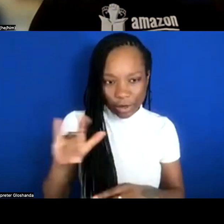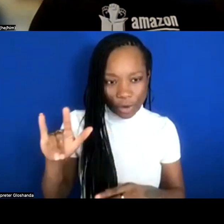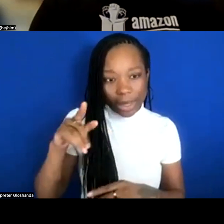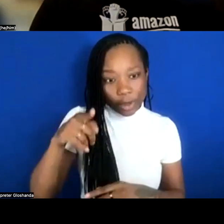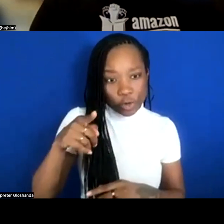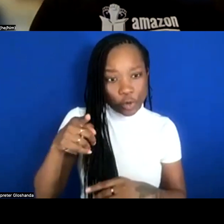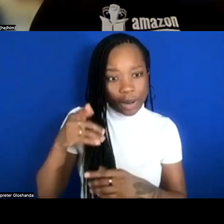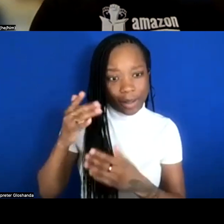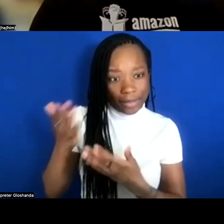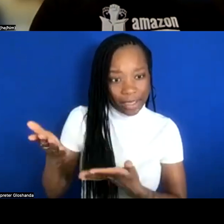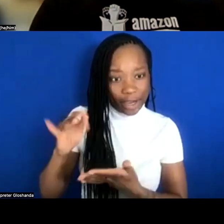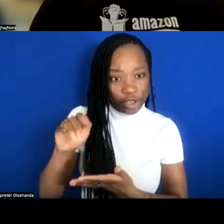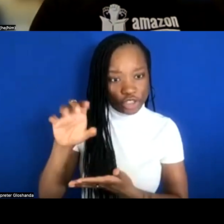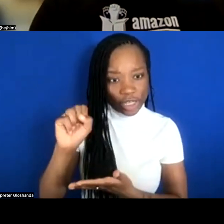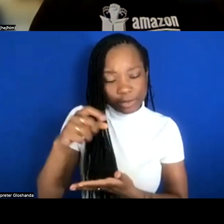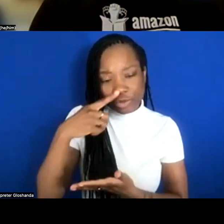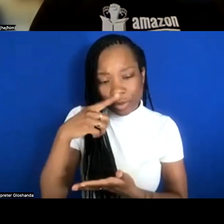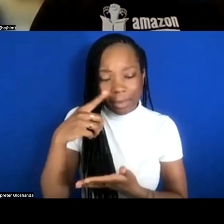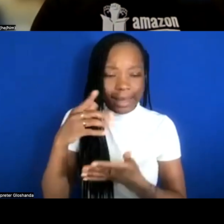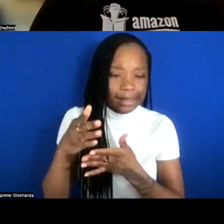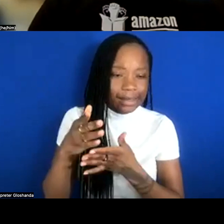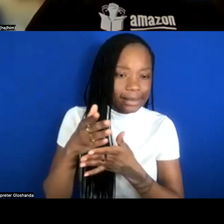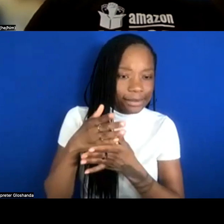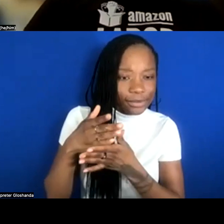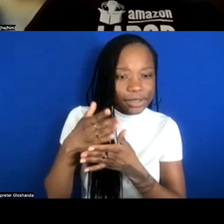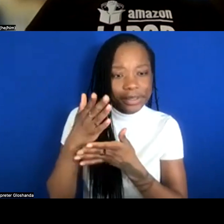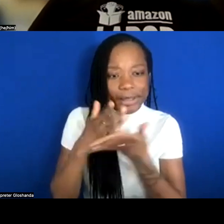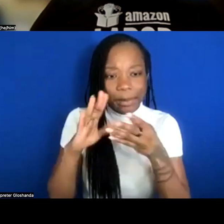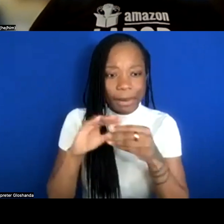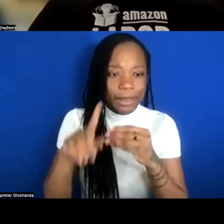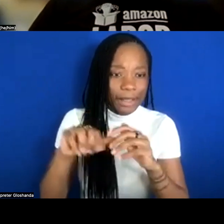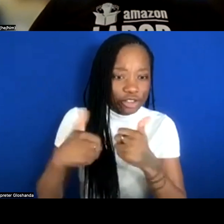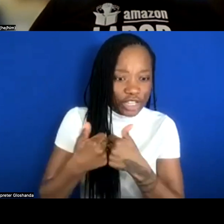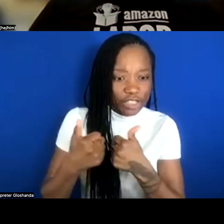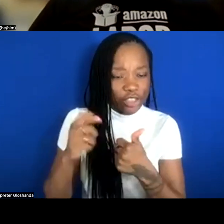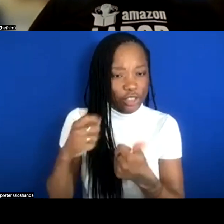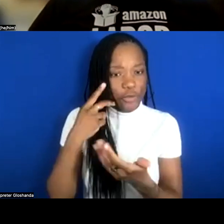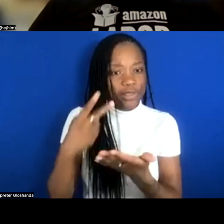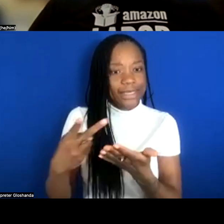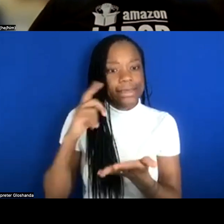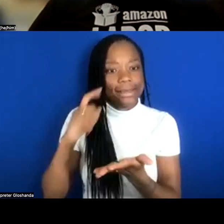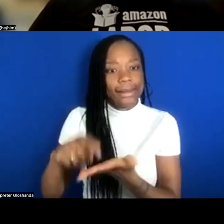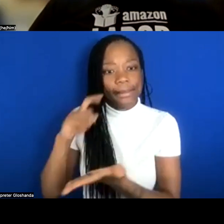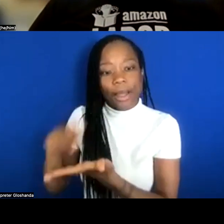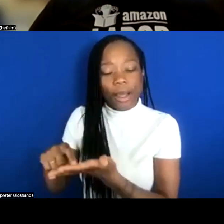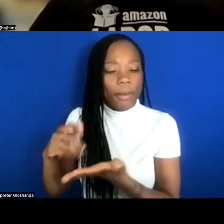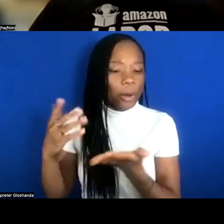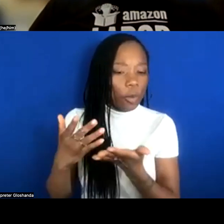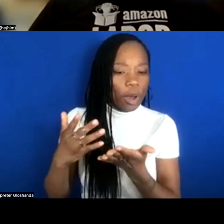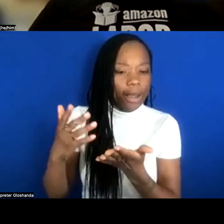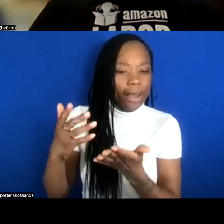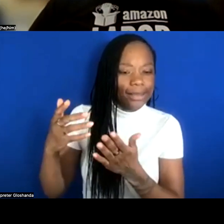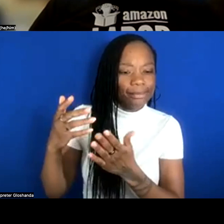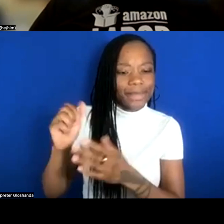challenges that you feel like have come up, and I know there have been like some like very direct attacks. And then like what's been most effective in like fending off these attacks. And